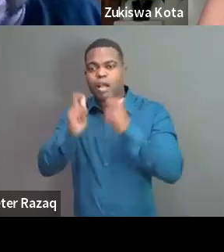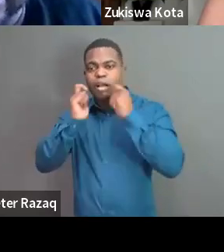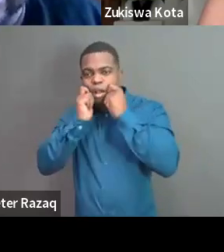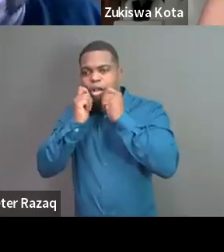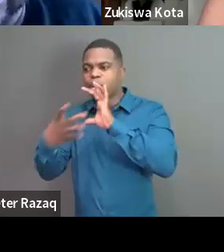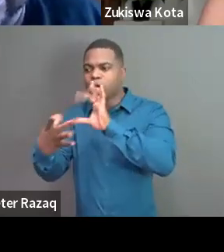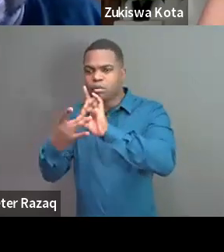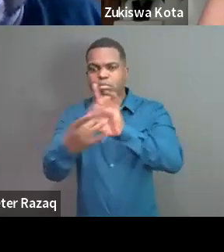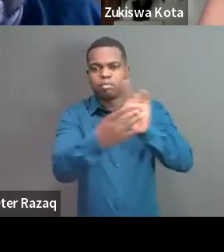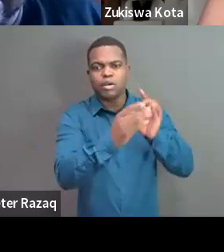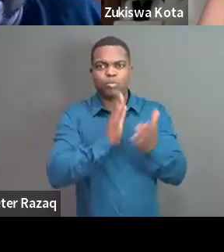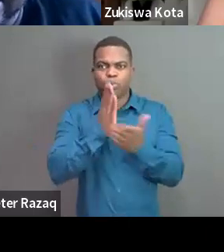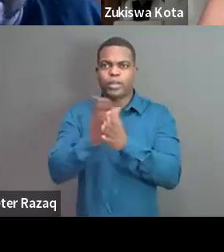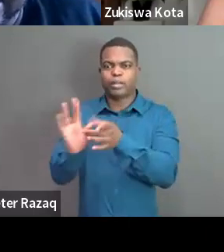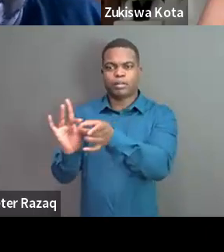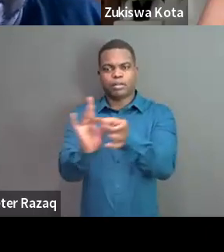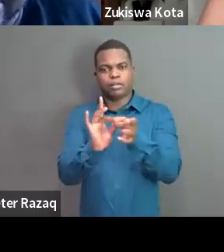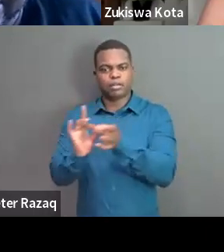to use it,